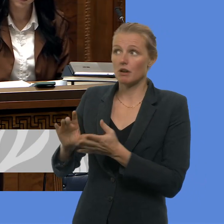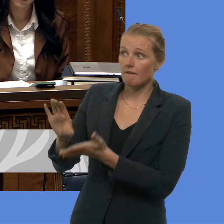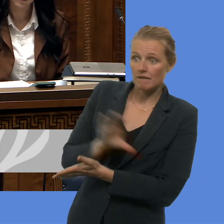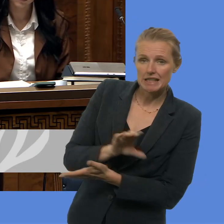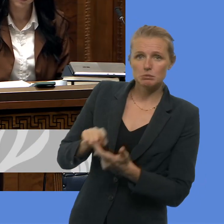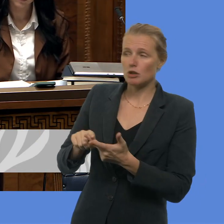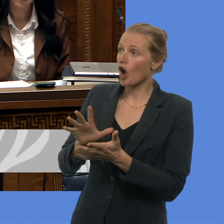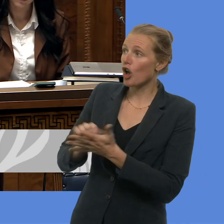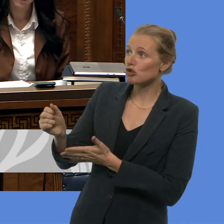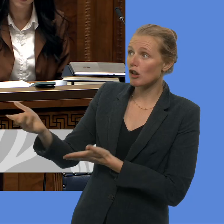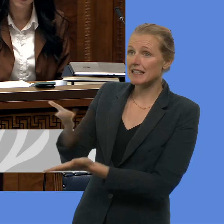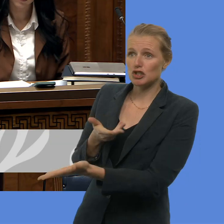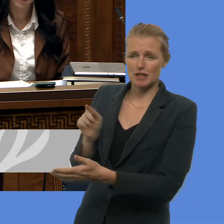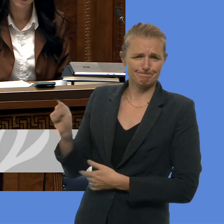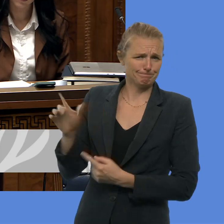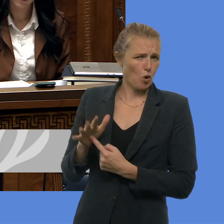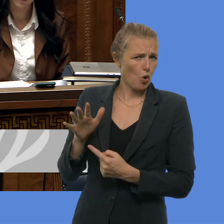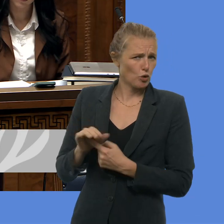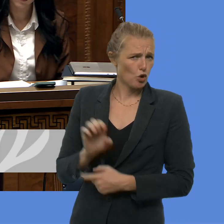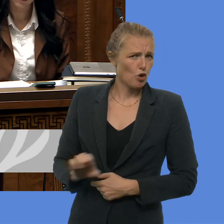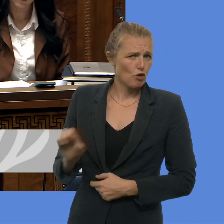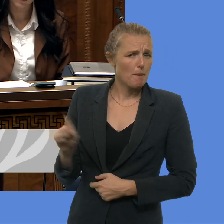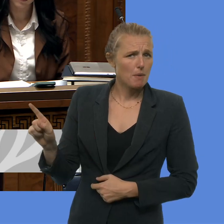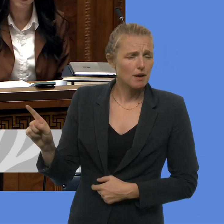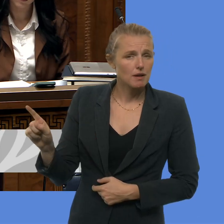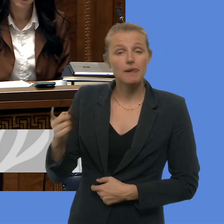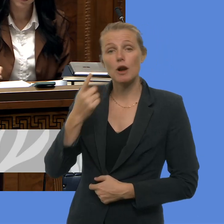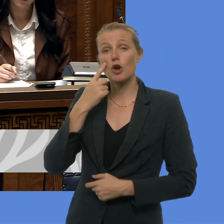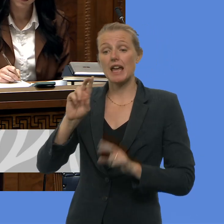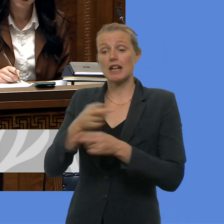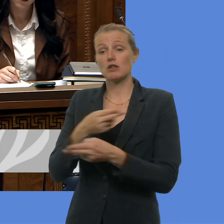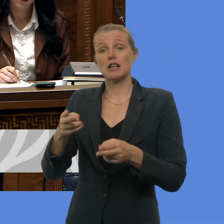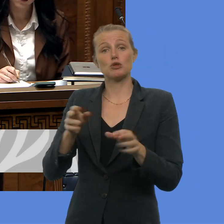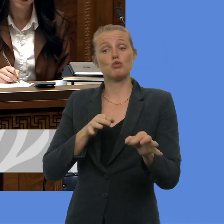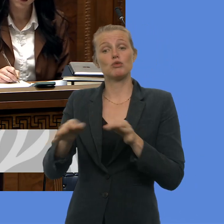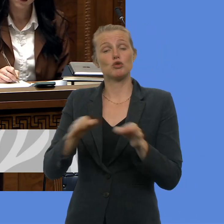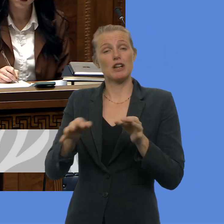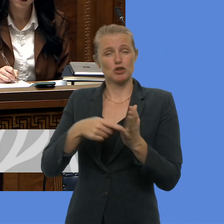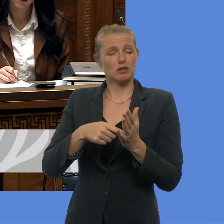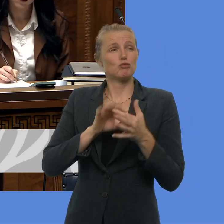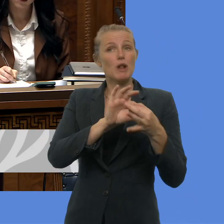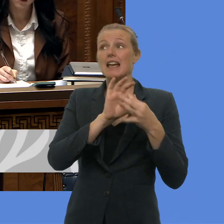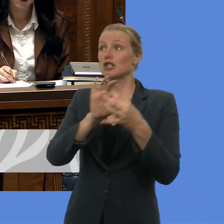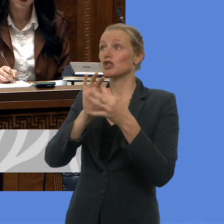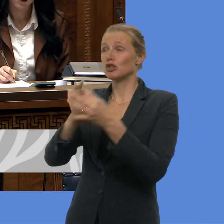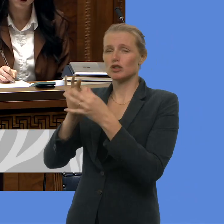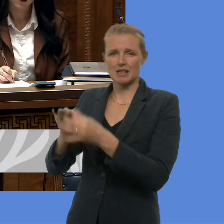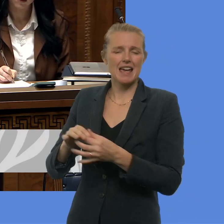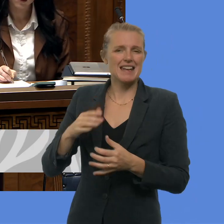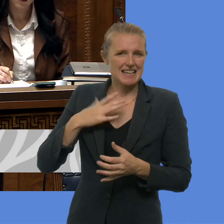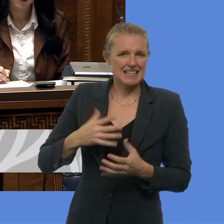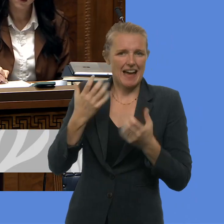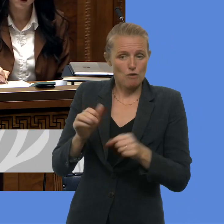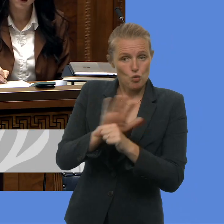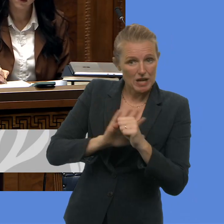exchange. And I think that when you look at our own international relations strategy, it's going to be supported by both thematic and regional delivery plans, and I think that's